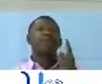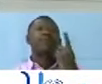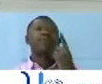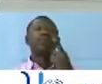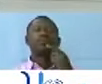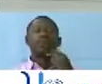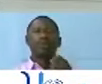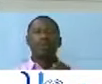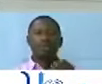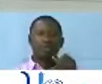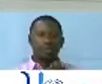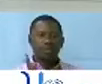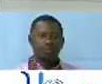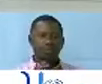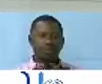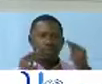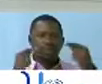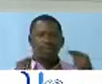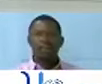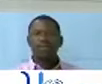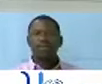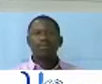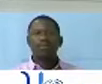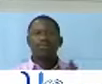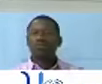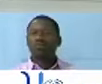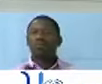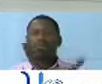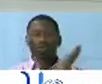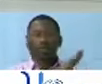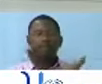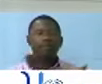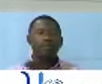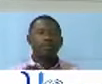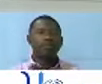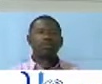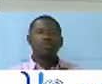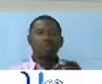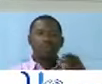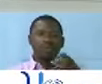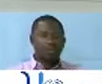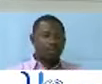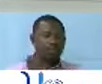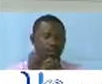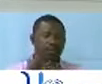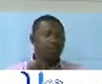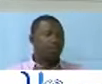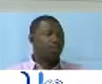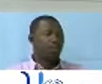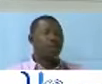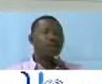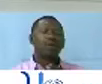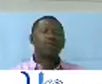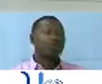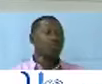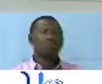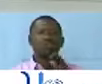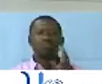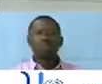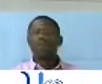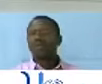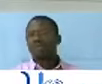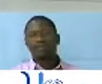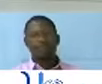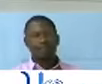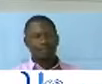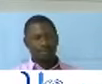statement condemning his unlawful detention. Té ñël bi nak dañu genné won ben cadeau nak pour daldi ngagne nak japp gi nga